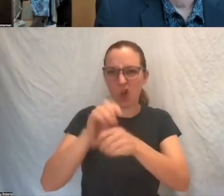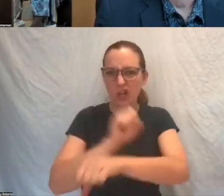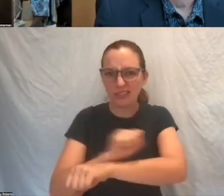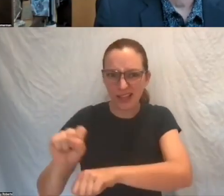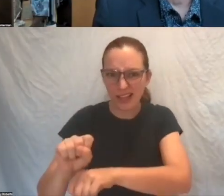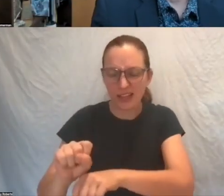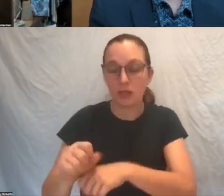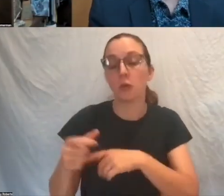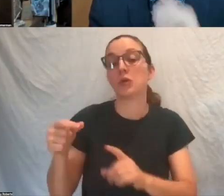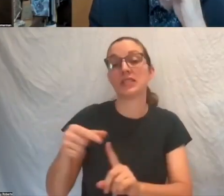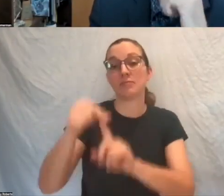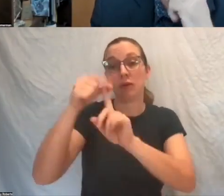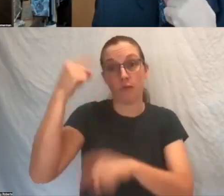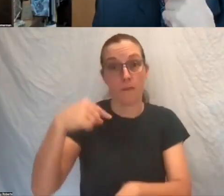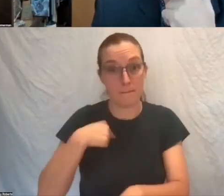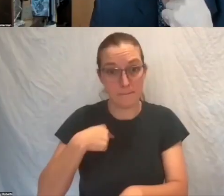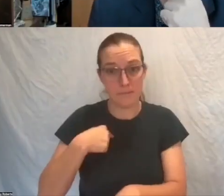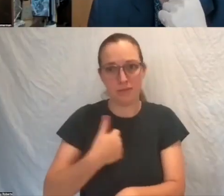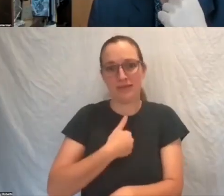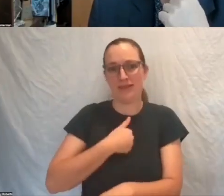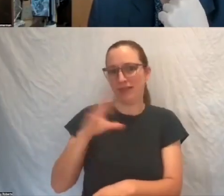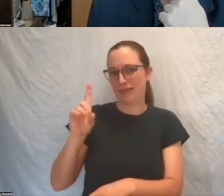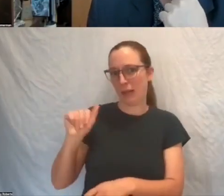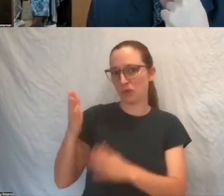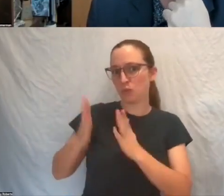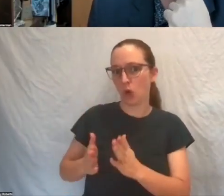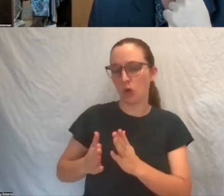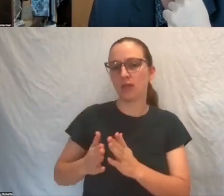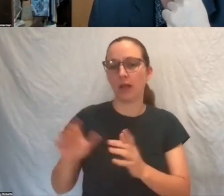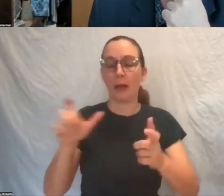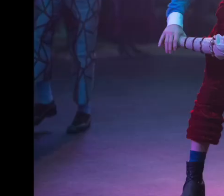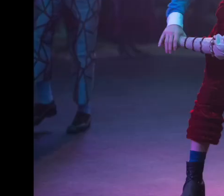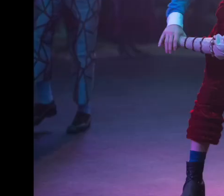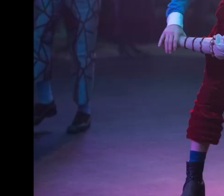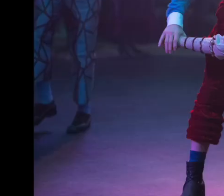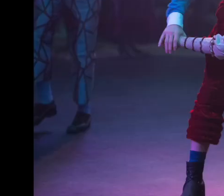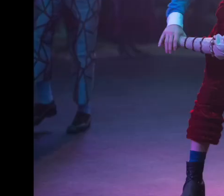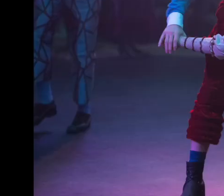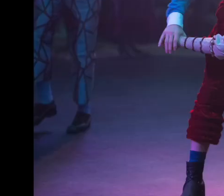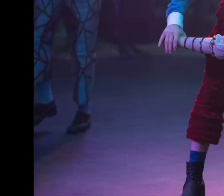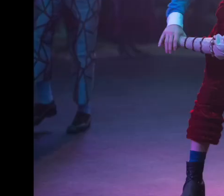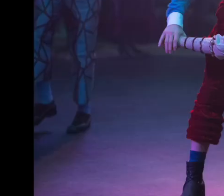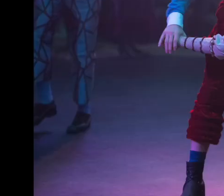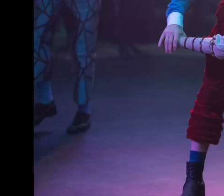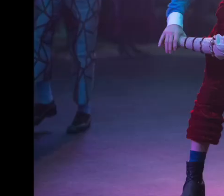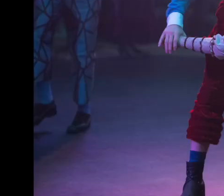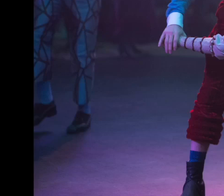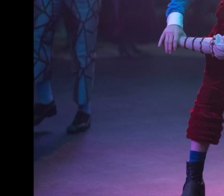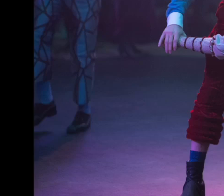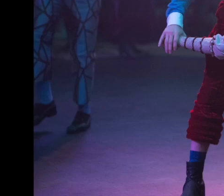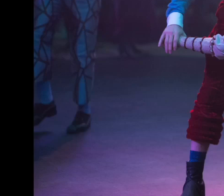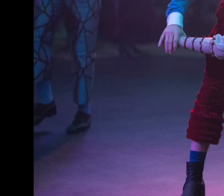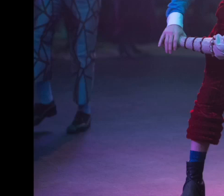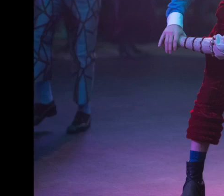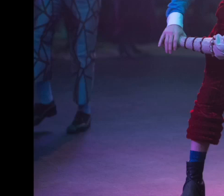specifically as a disabled person, one of my biggest loves was the dance scene in the film, because I, as